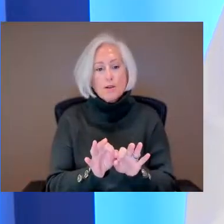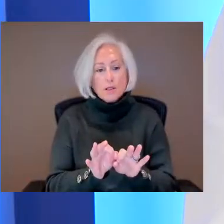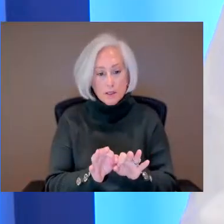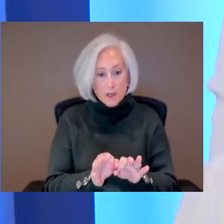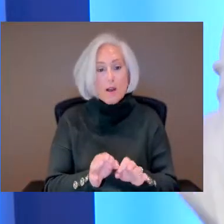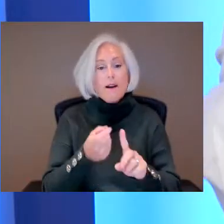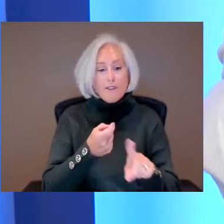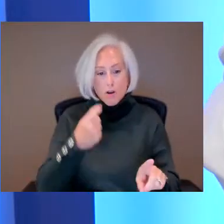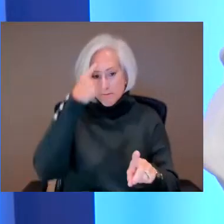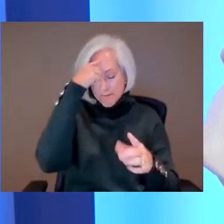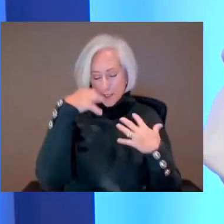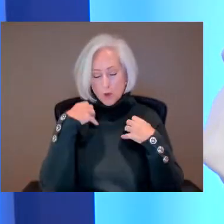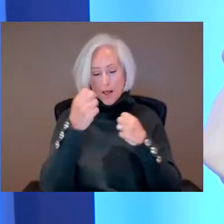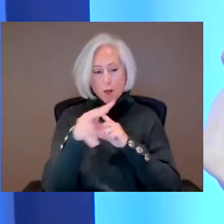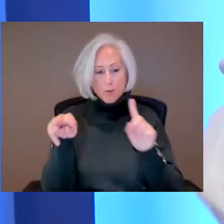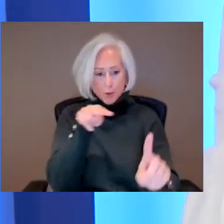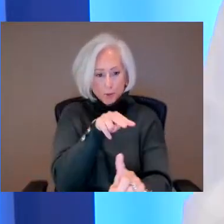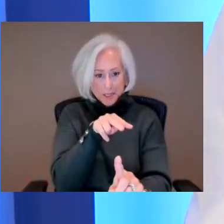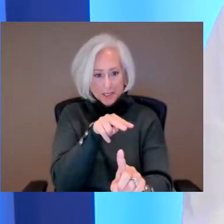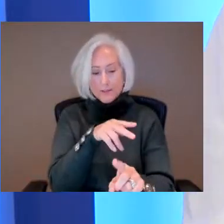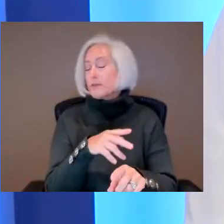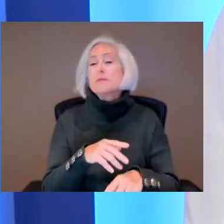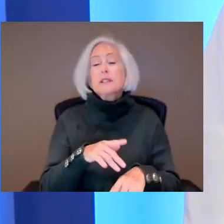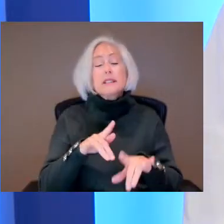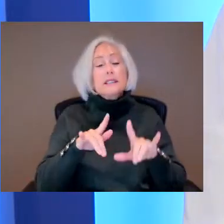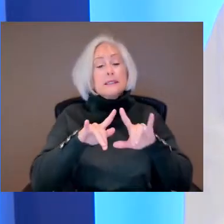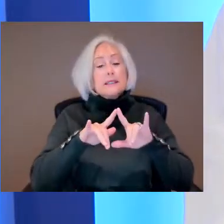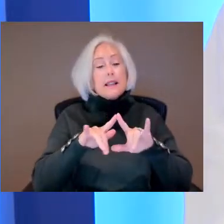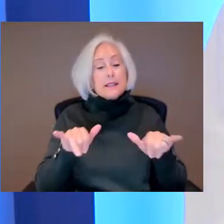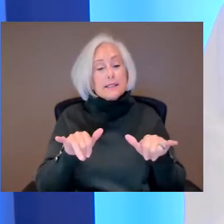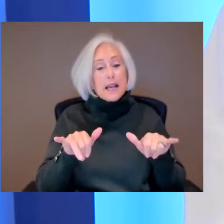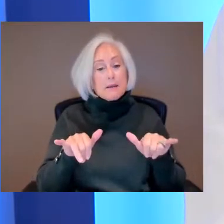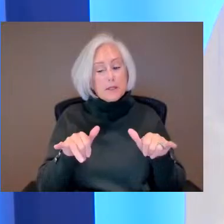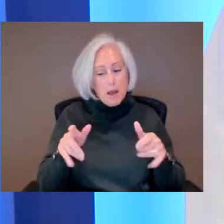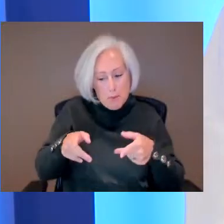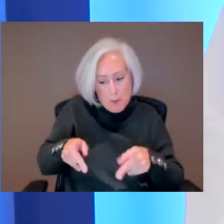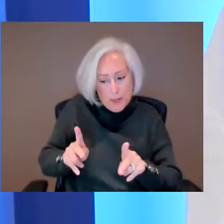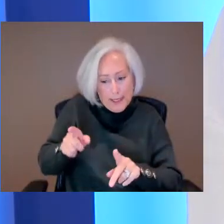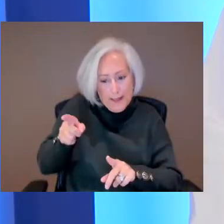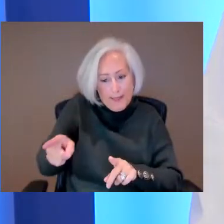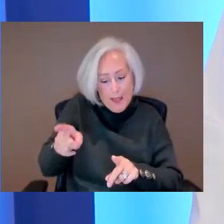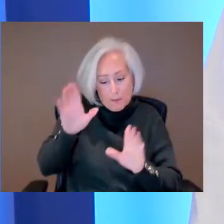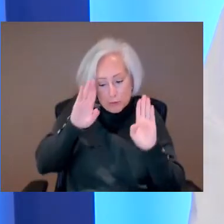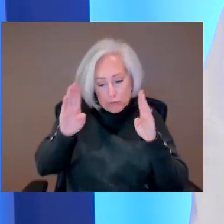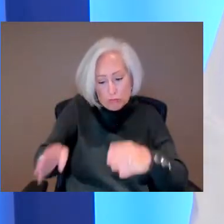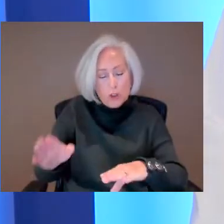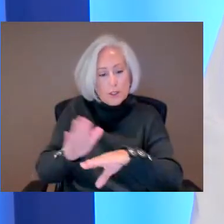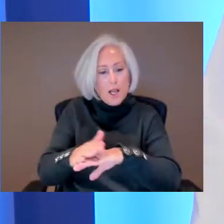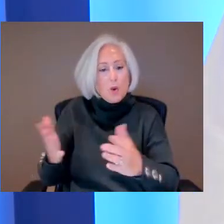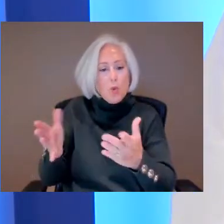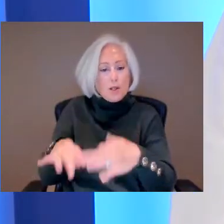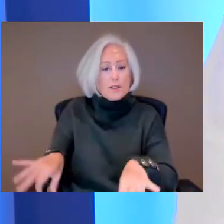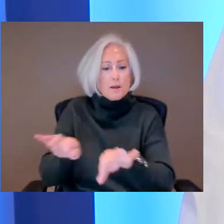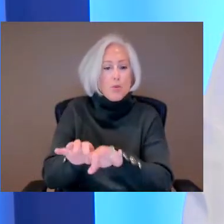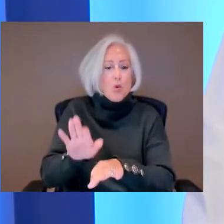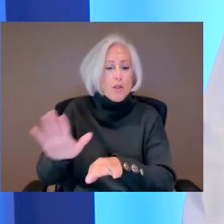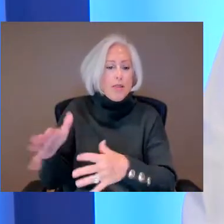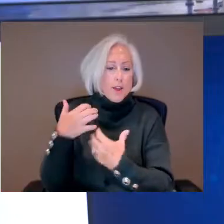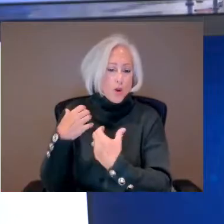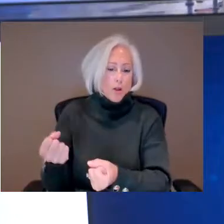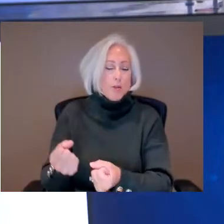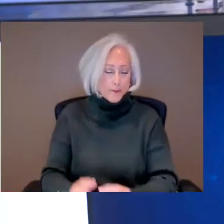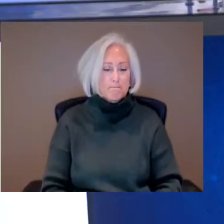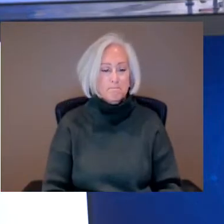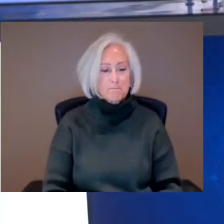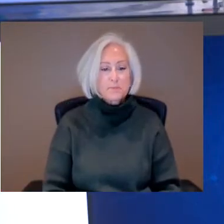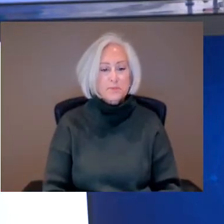but also just allowing them to focus on the things that are important, and that's their own health, really.